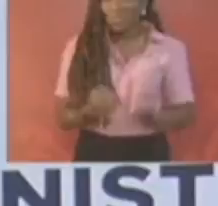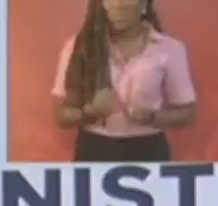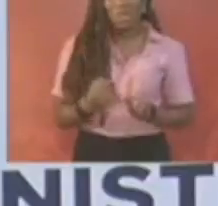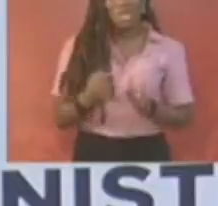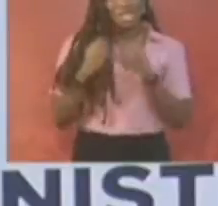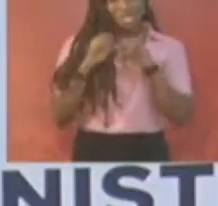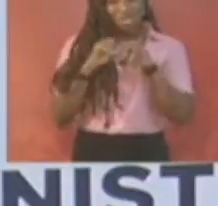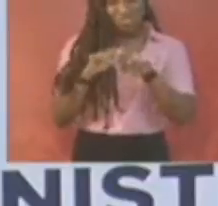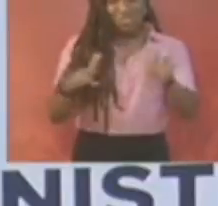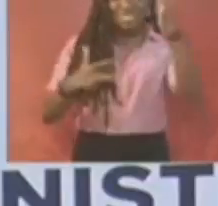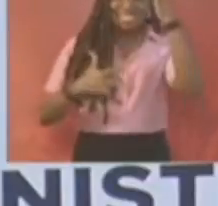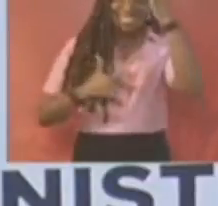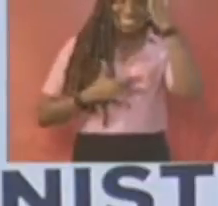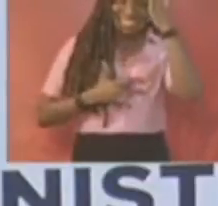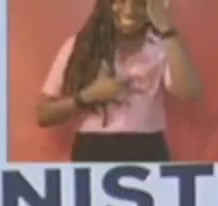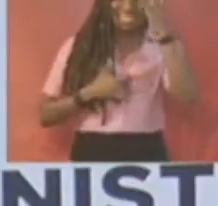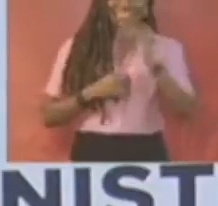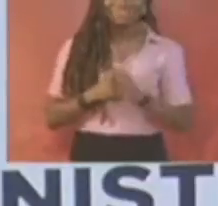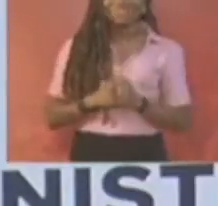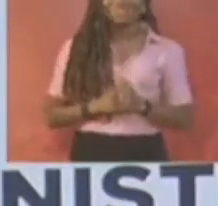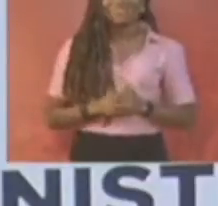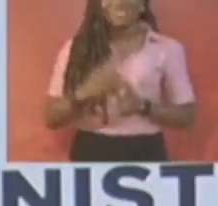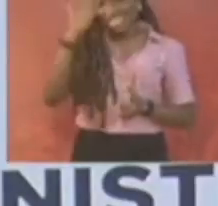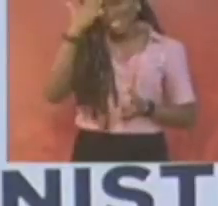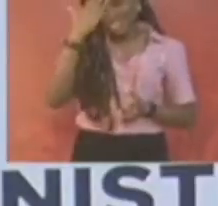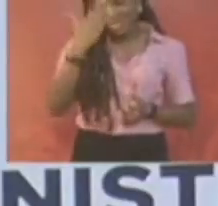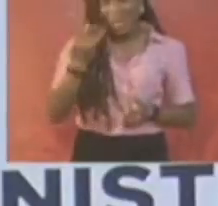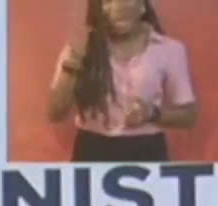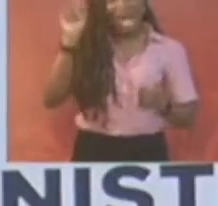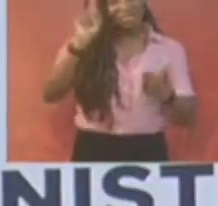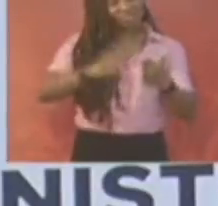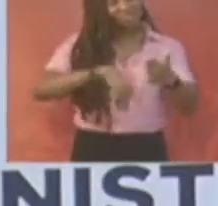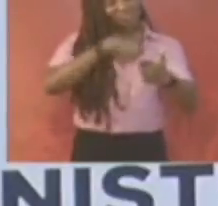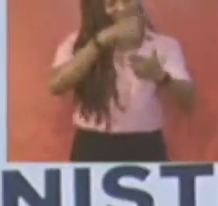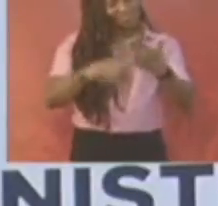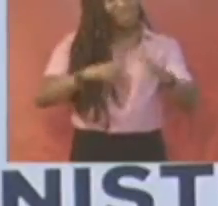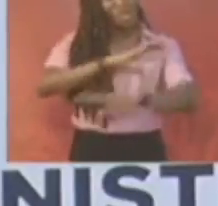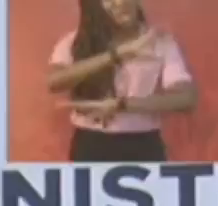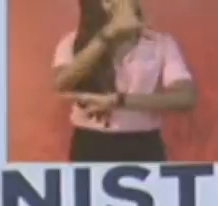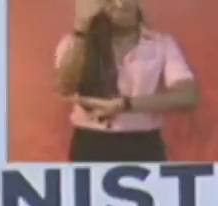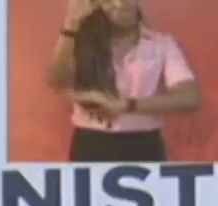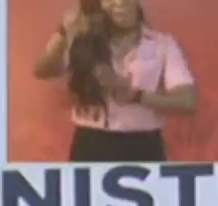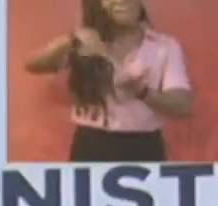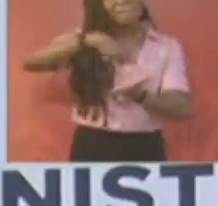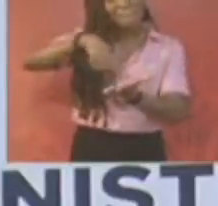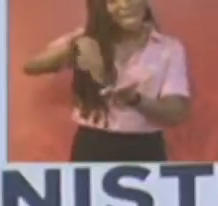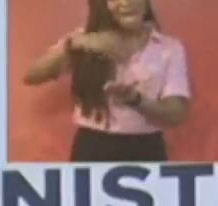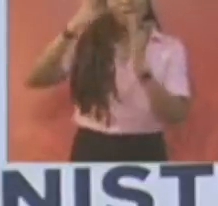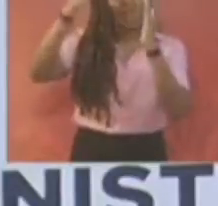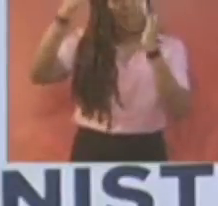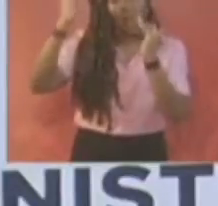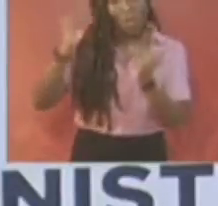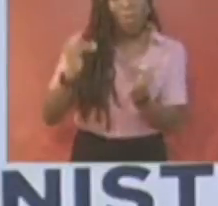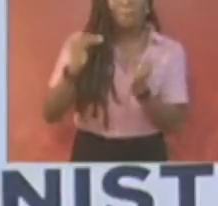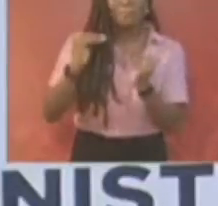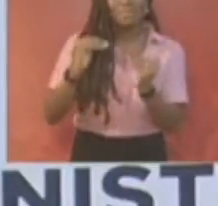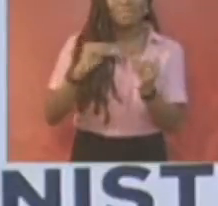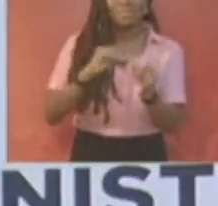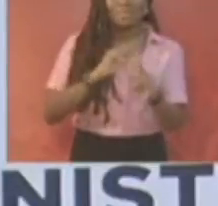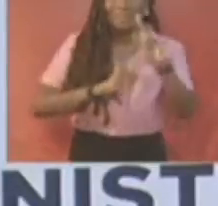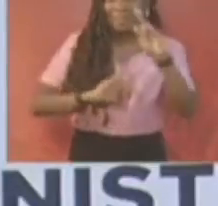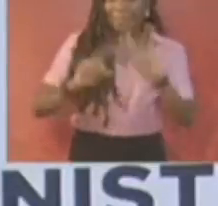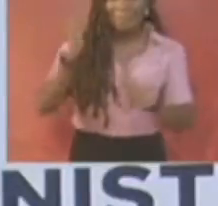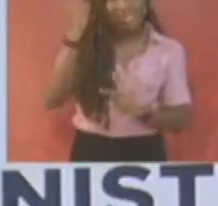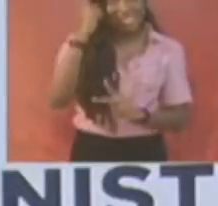by eliminating several of those gathering settings. So we do hope that good sense prevails, that